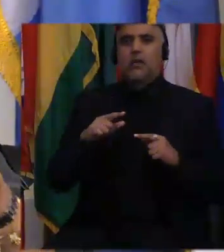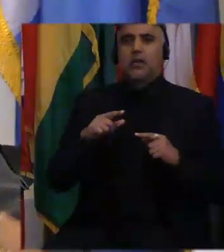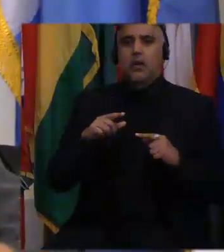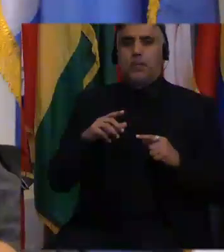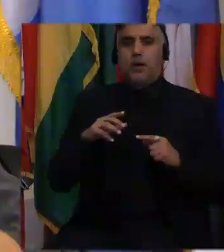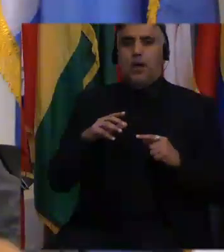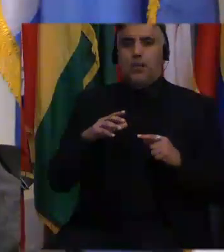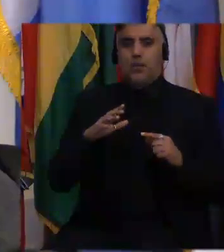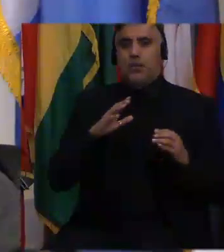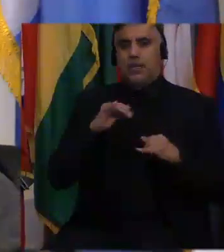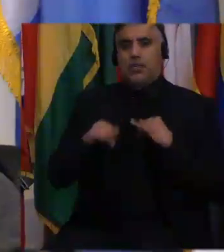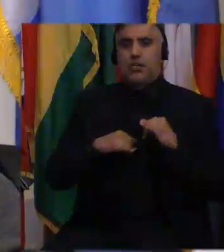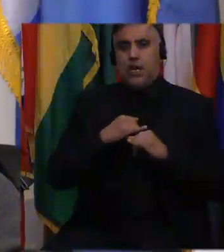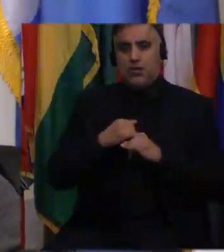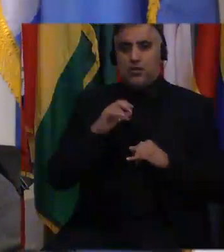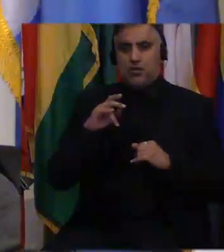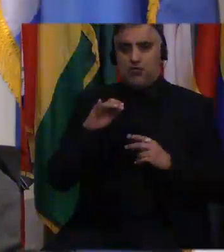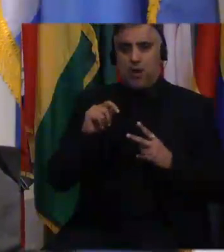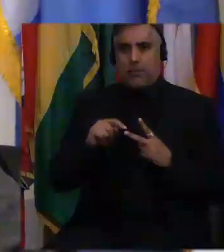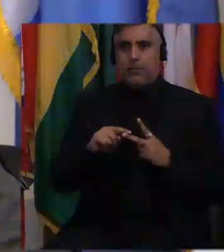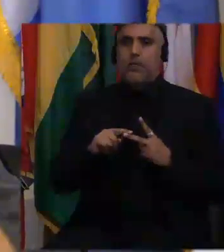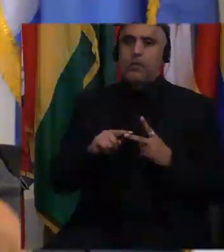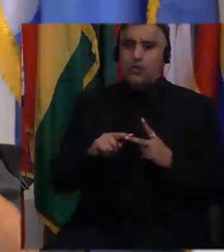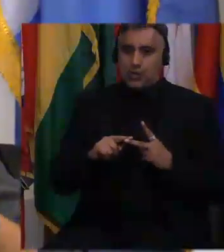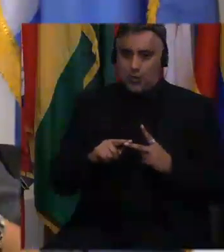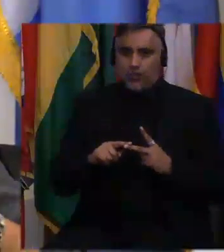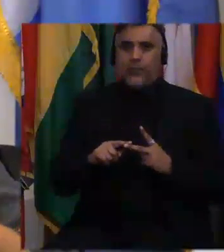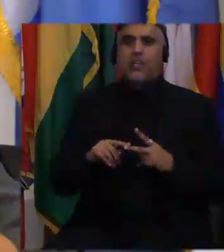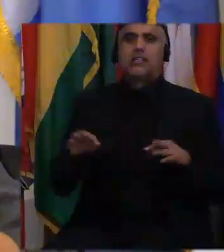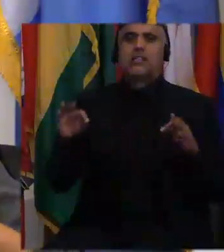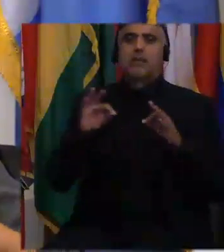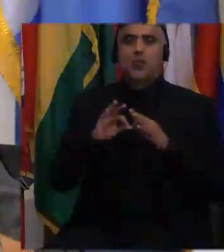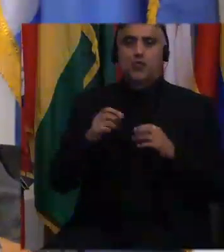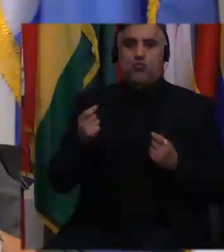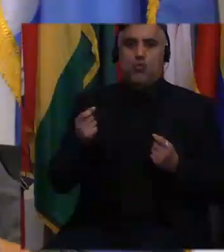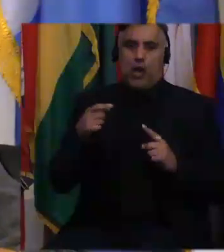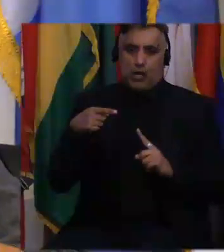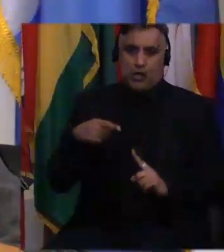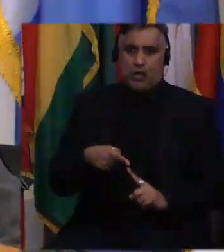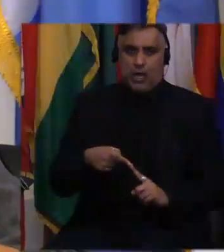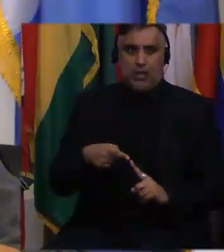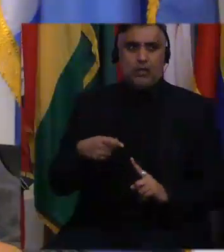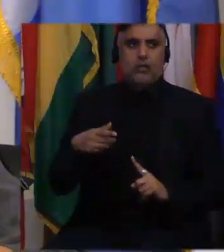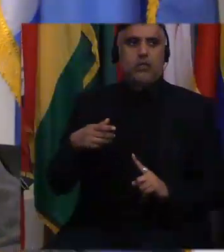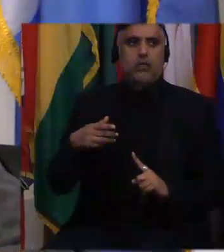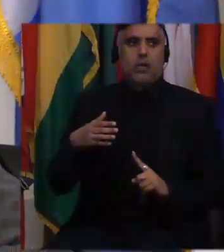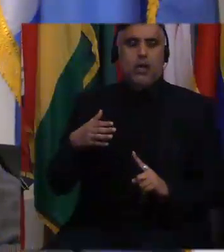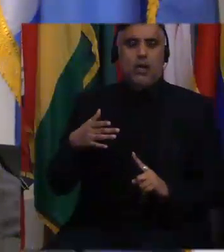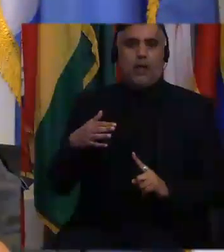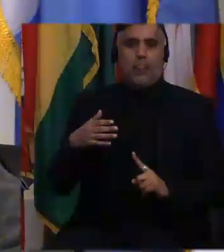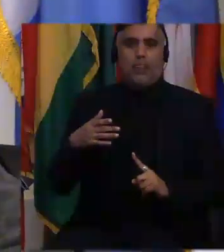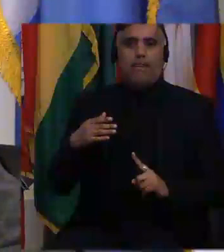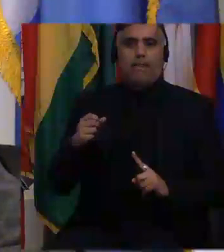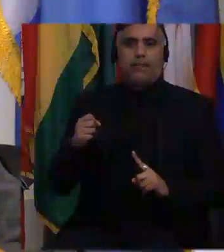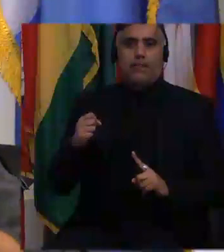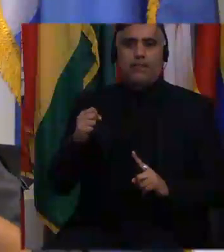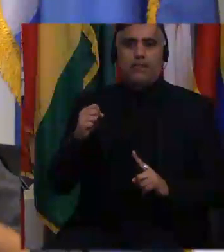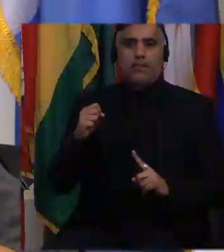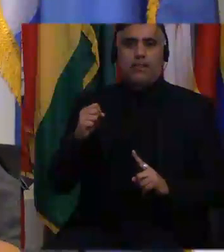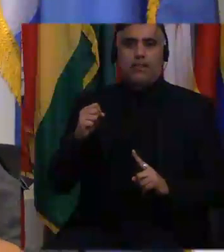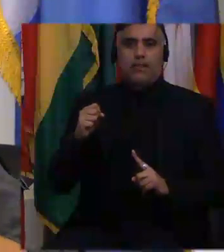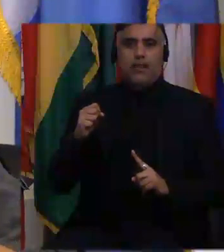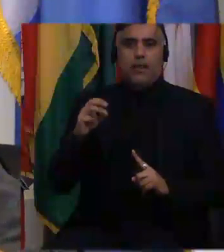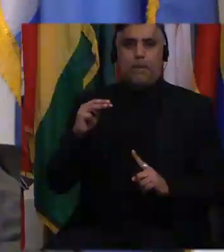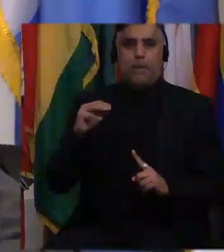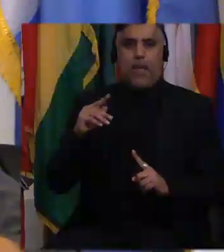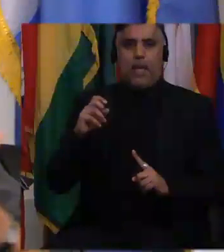the chapeau of international crimes. So it is important to underline the salience of